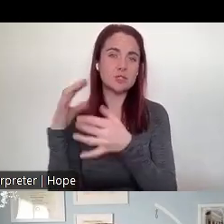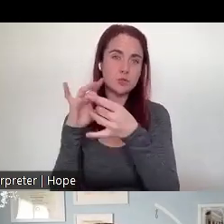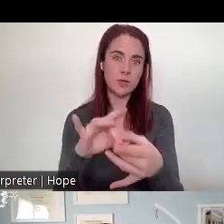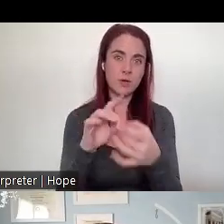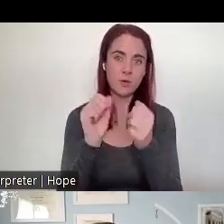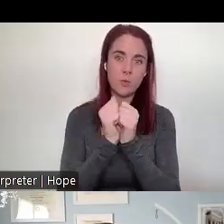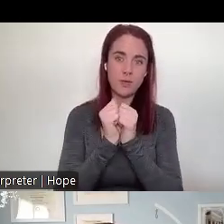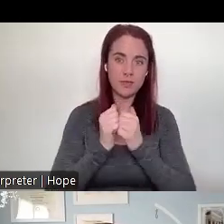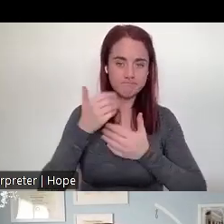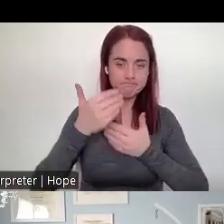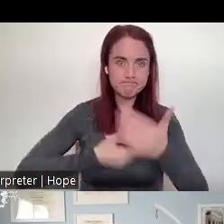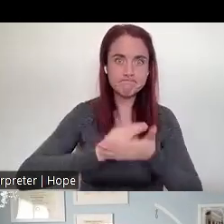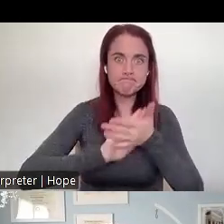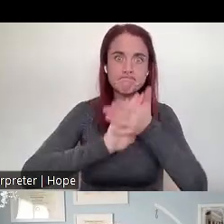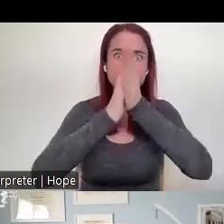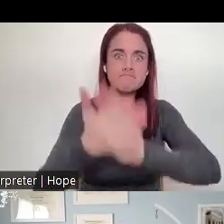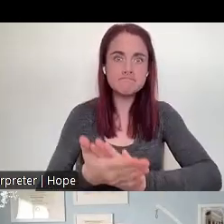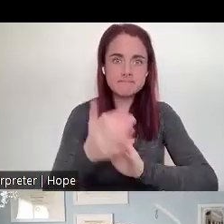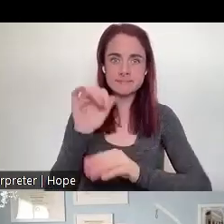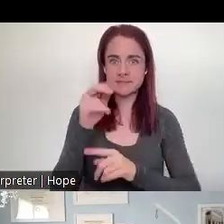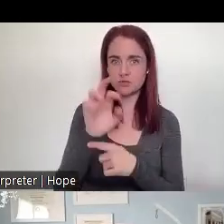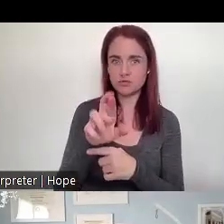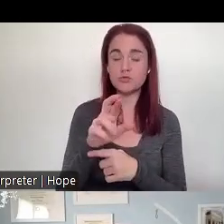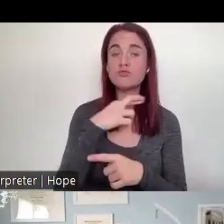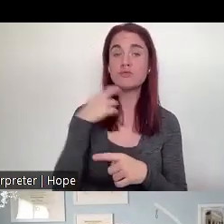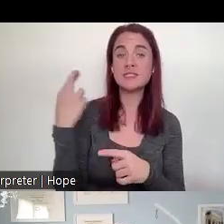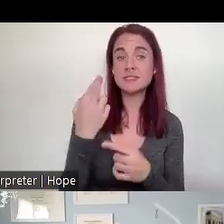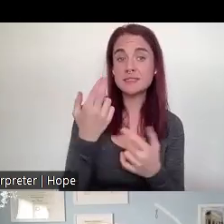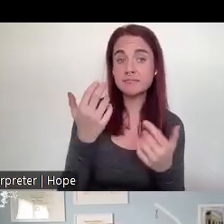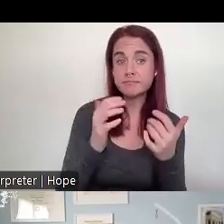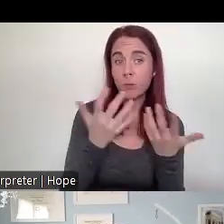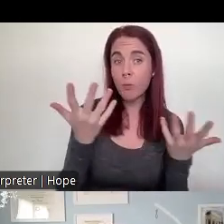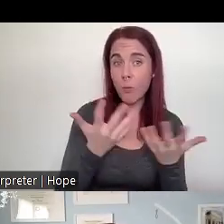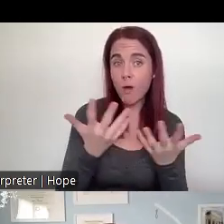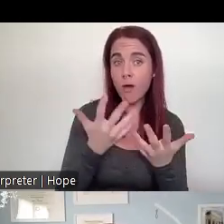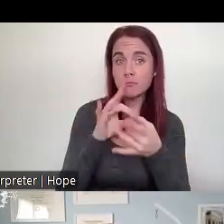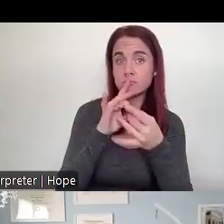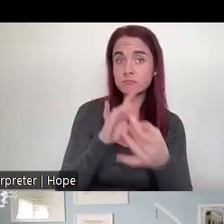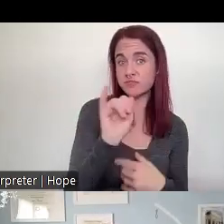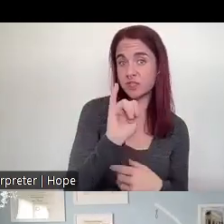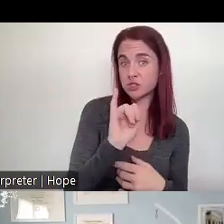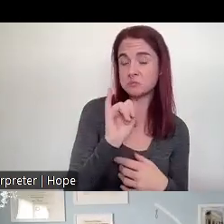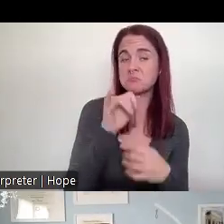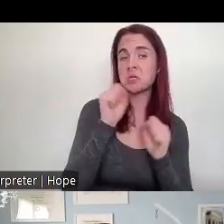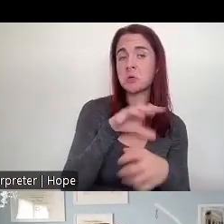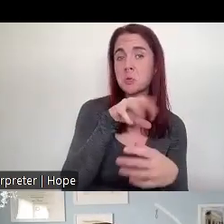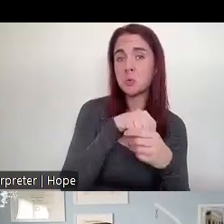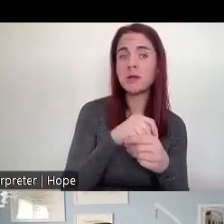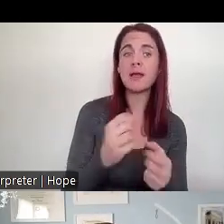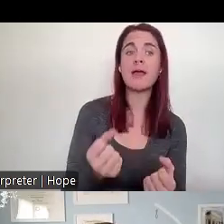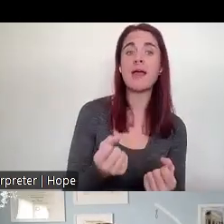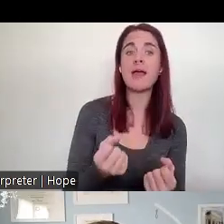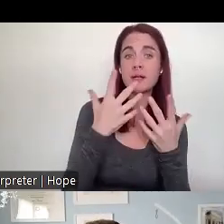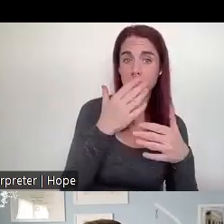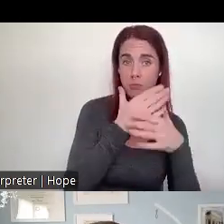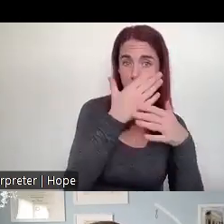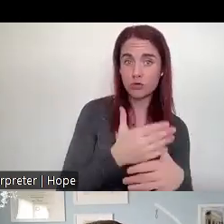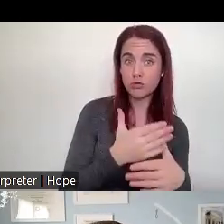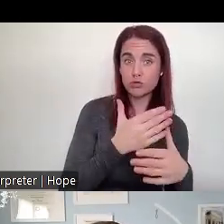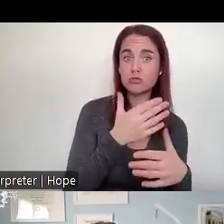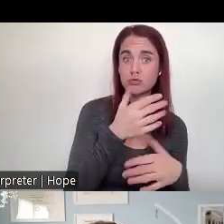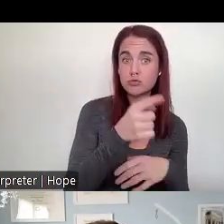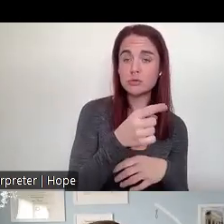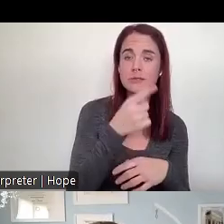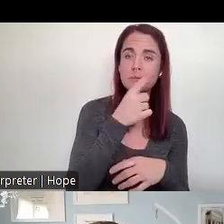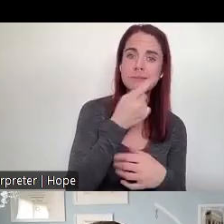progression to cervical cancer. So risk factors associated with infection include number of sex partners, simply because